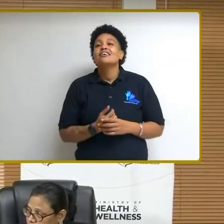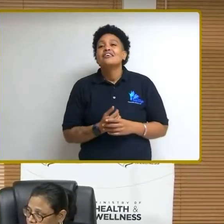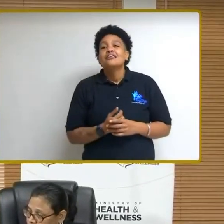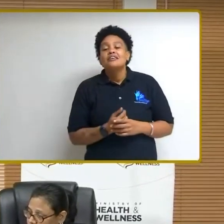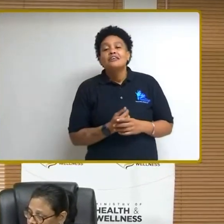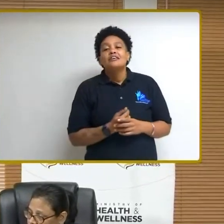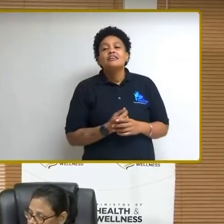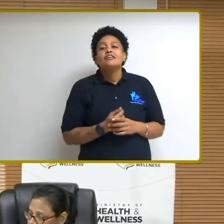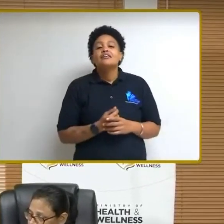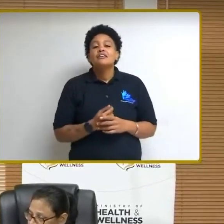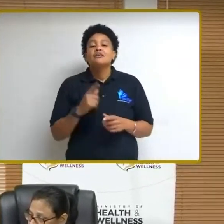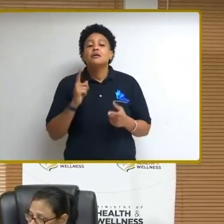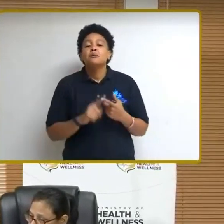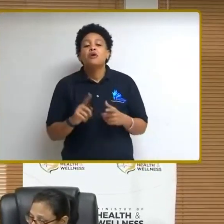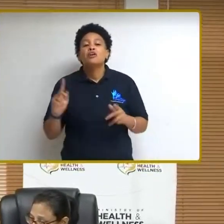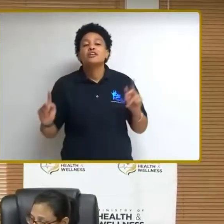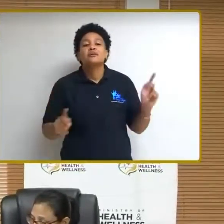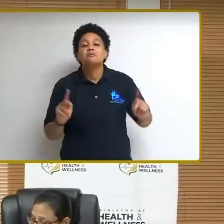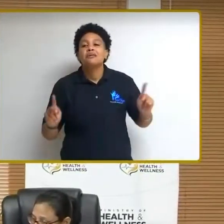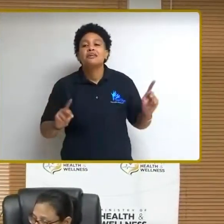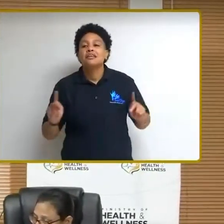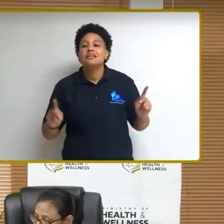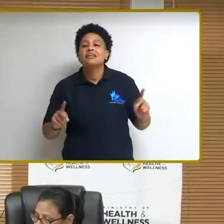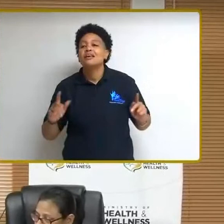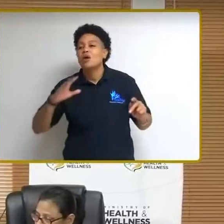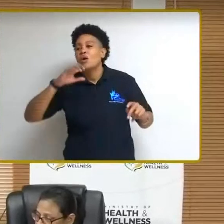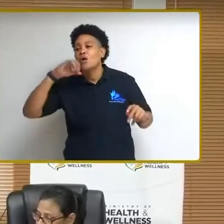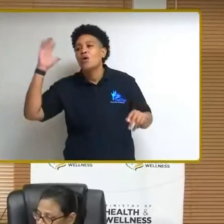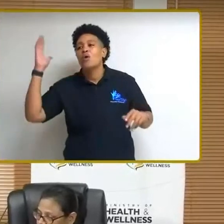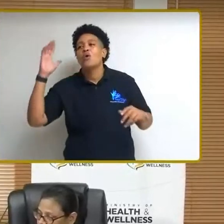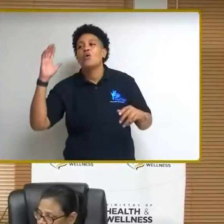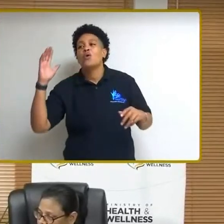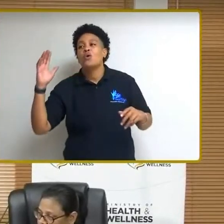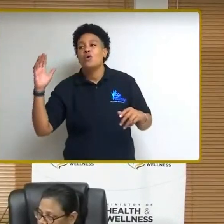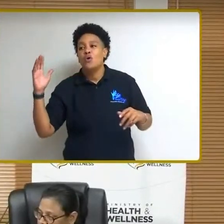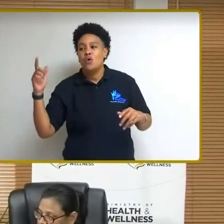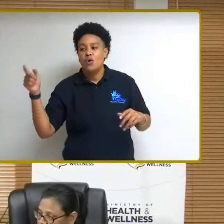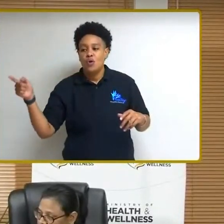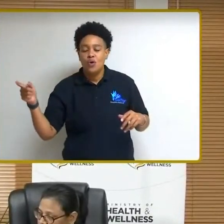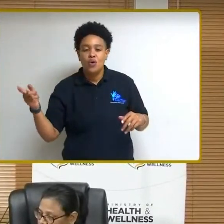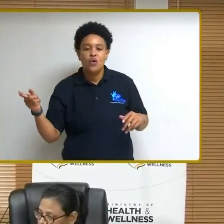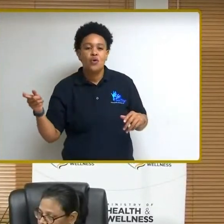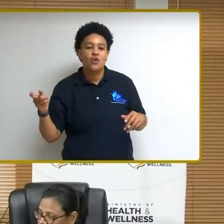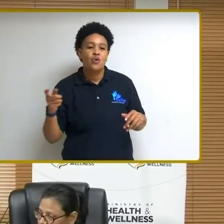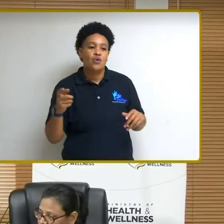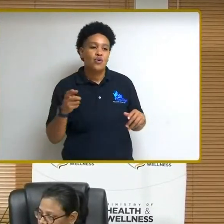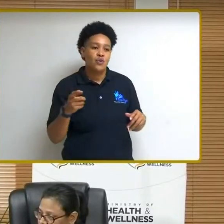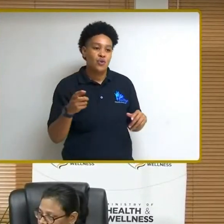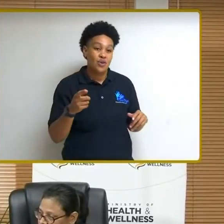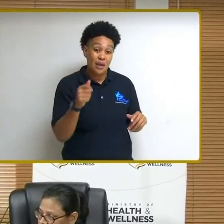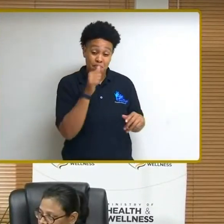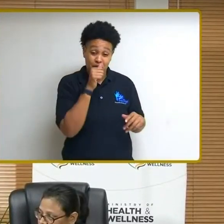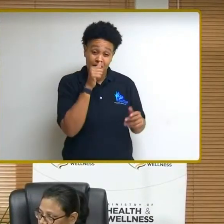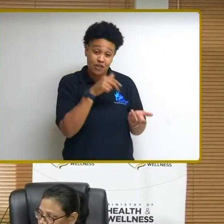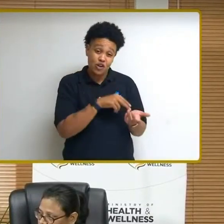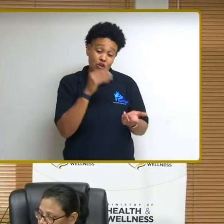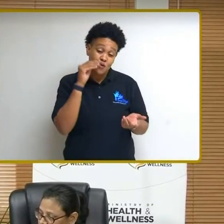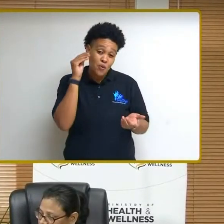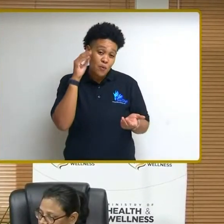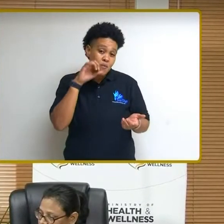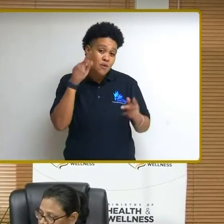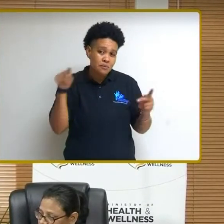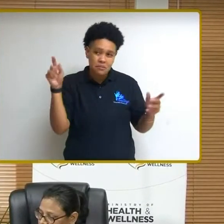also people in elderly in infirmaries and private nursing homes,